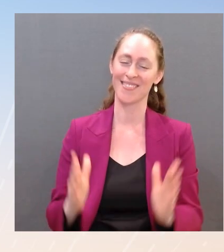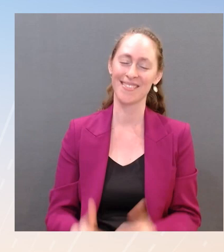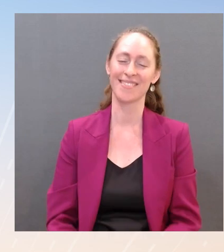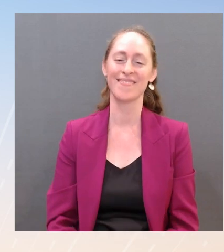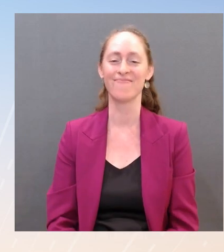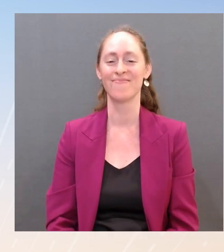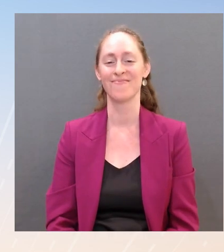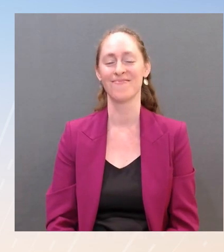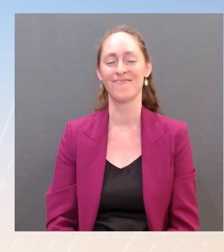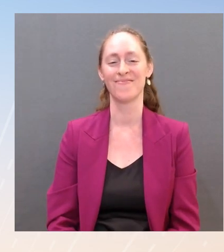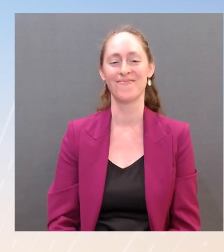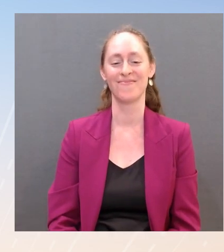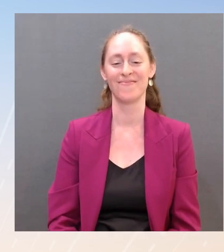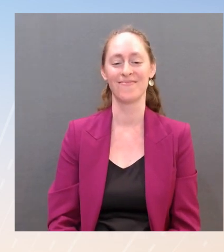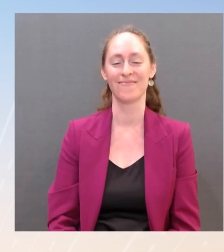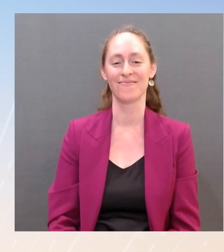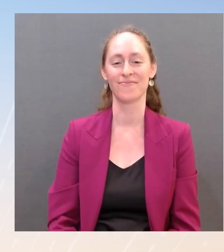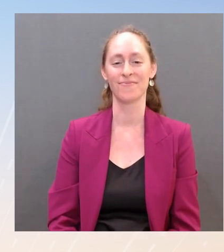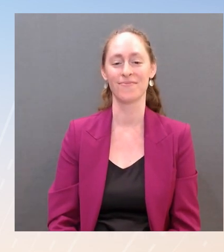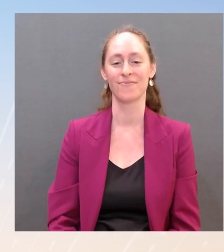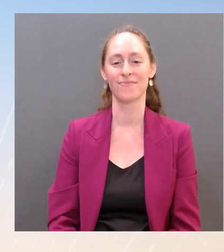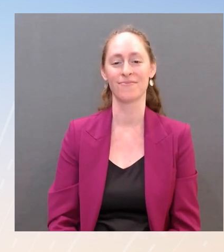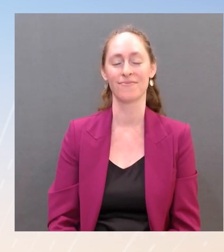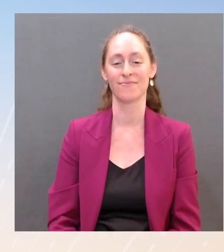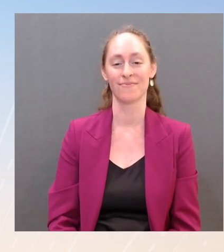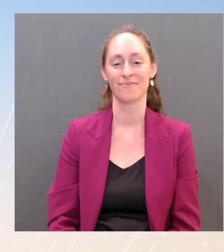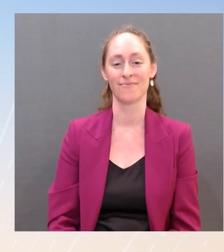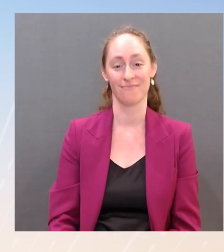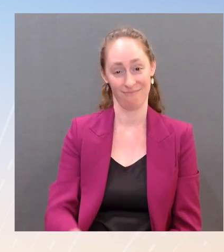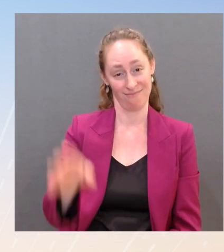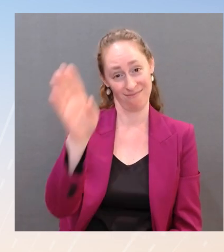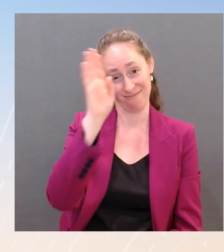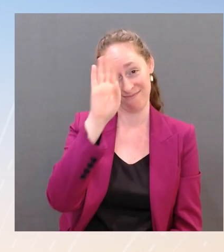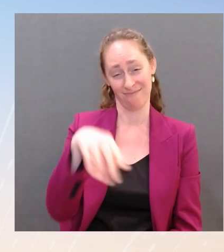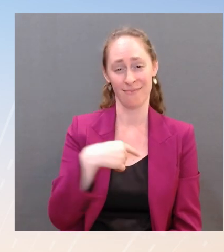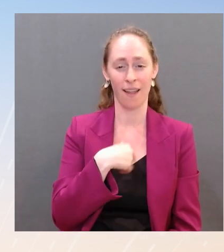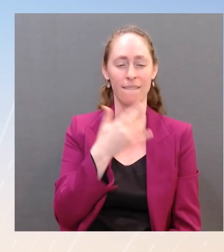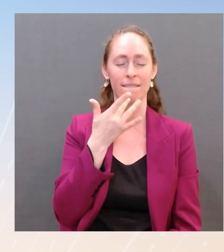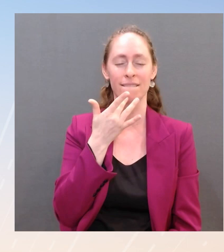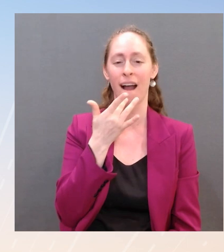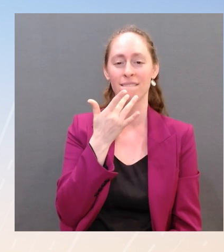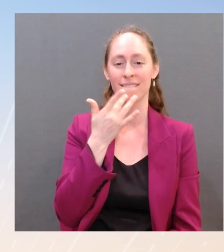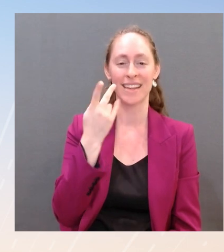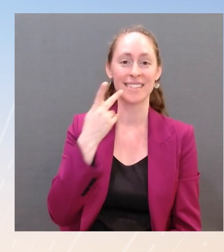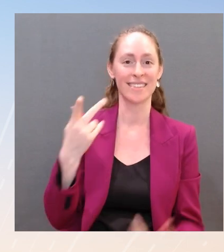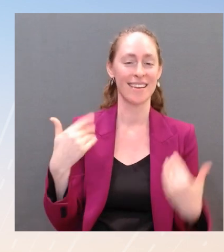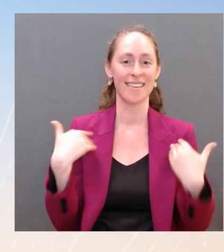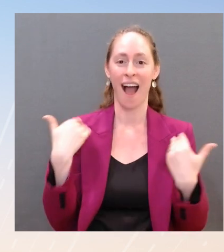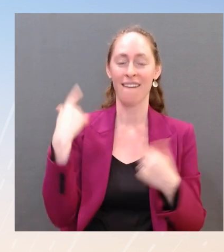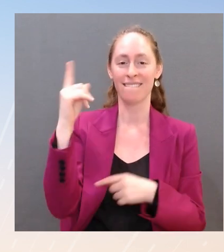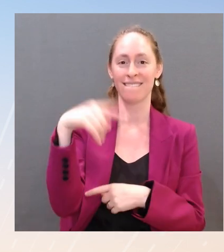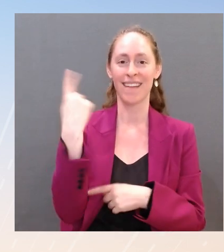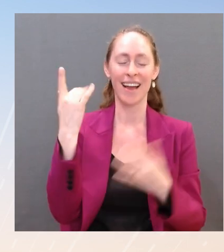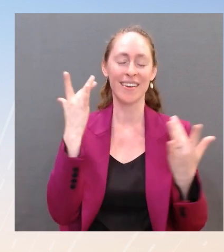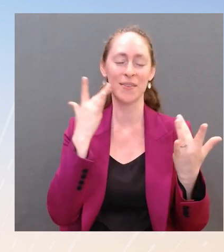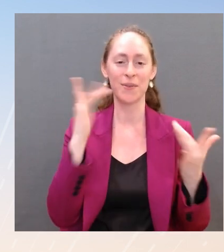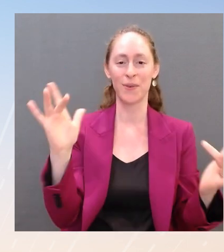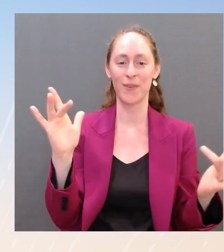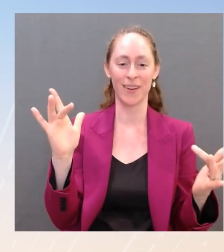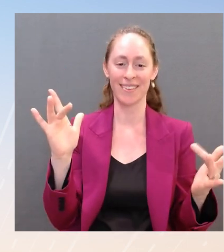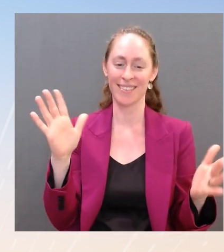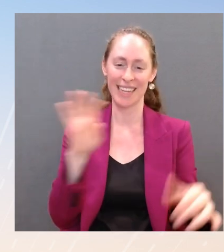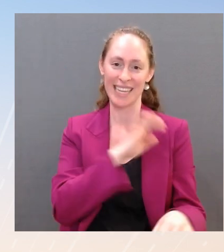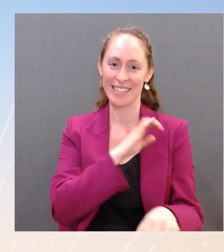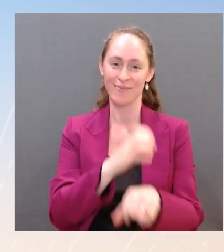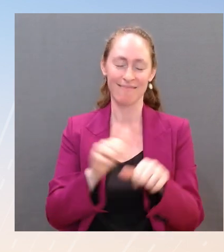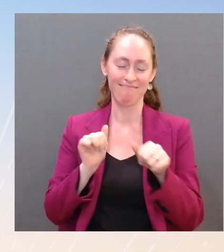You know, I just love seeing so many bright young faces here. There's just so much energy in this room. So thank